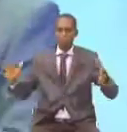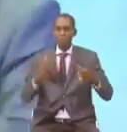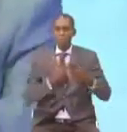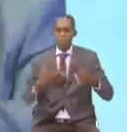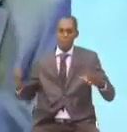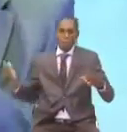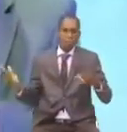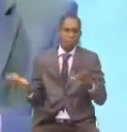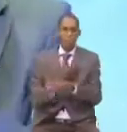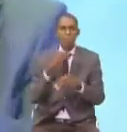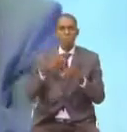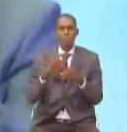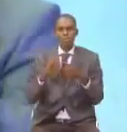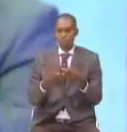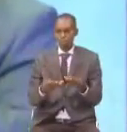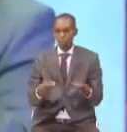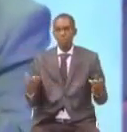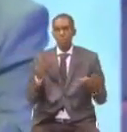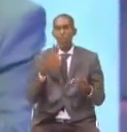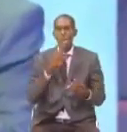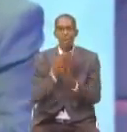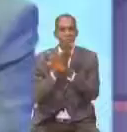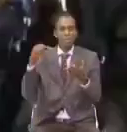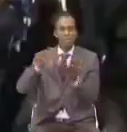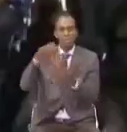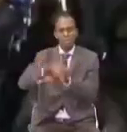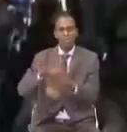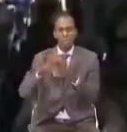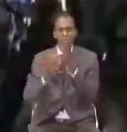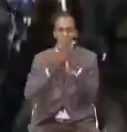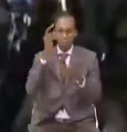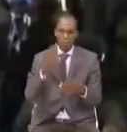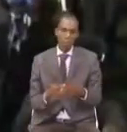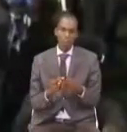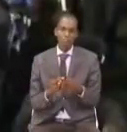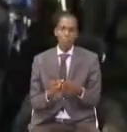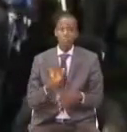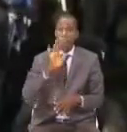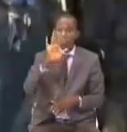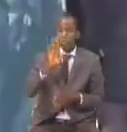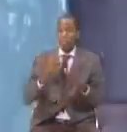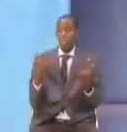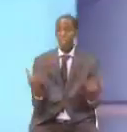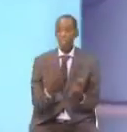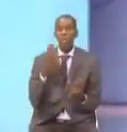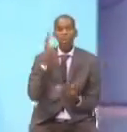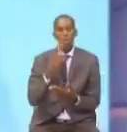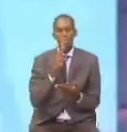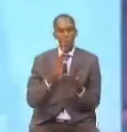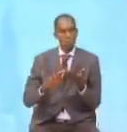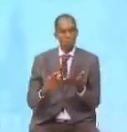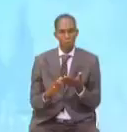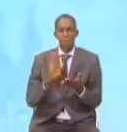in pieces. And you are free tonight in Jesus' name. Your sins will be forgiven. Your